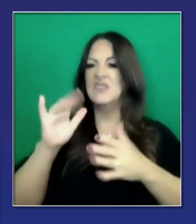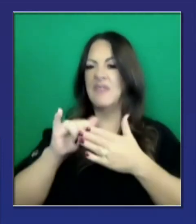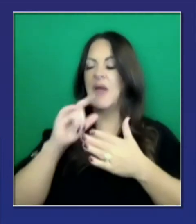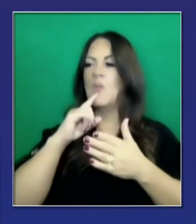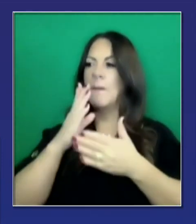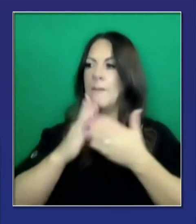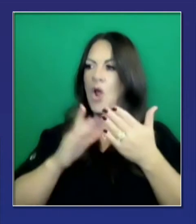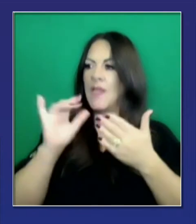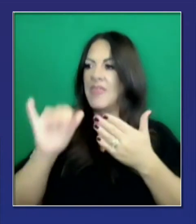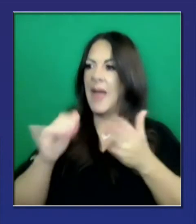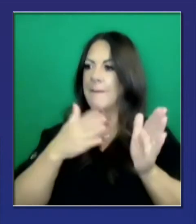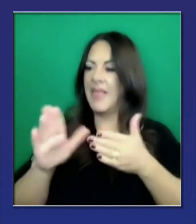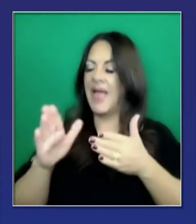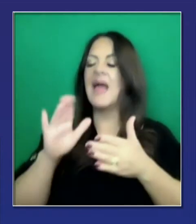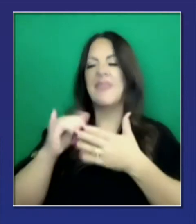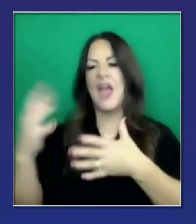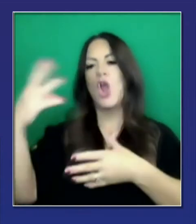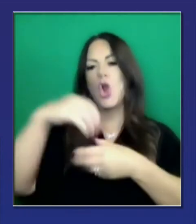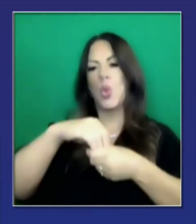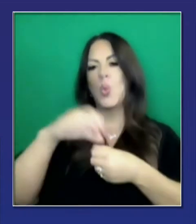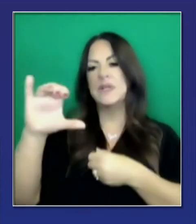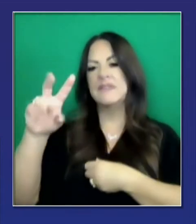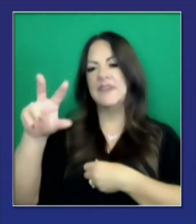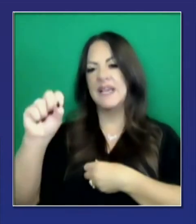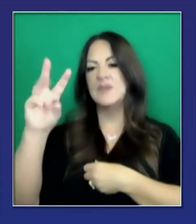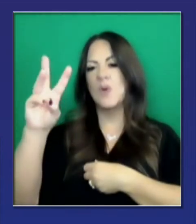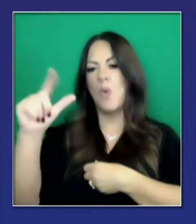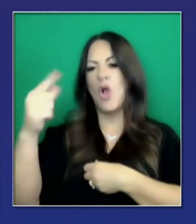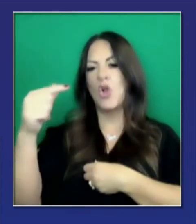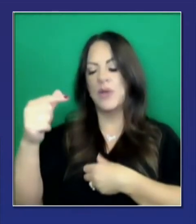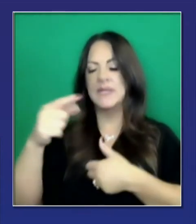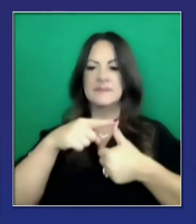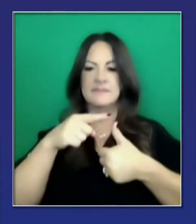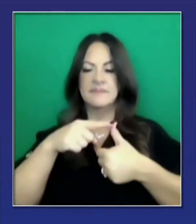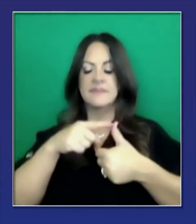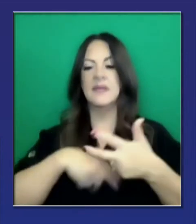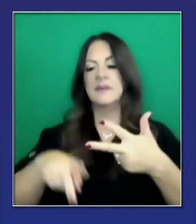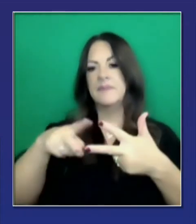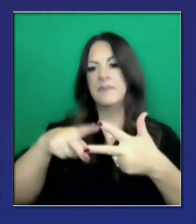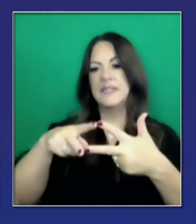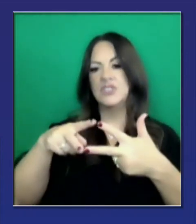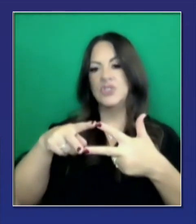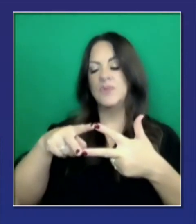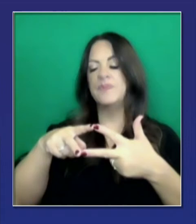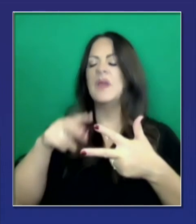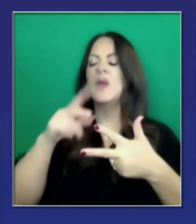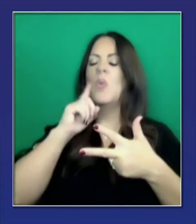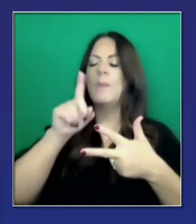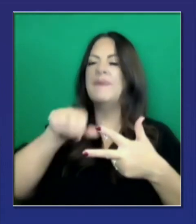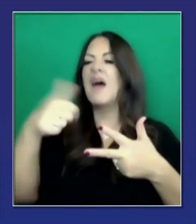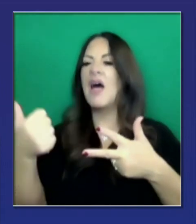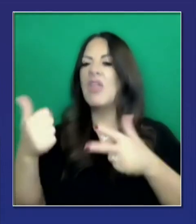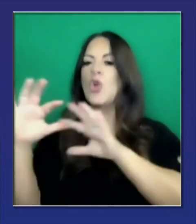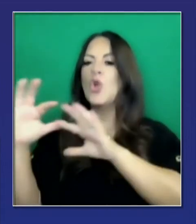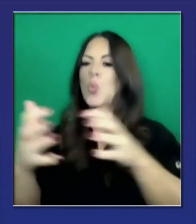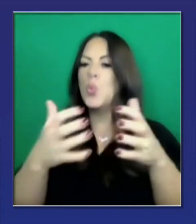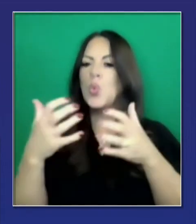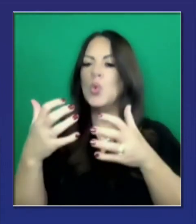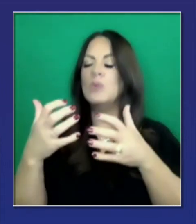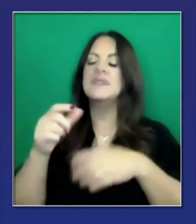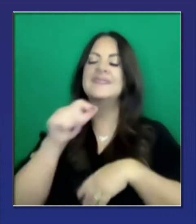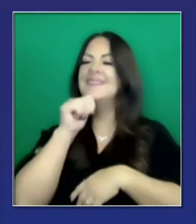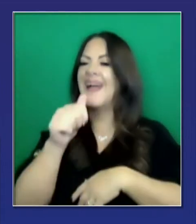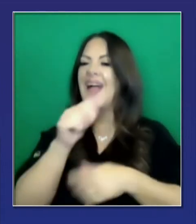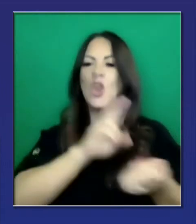where they stack in terms of that plan. If they're not a healthcare worker, if they're not in a congregate facility or a skilled nursing facility